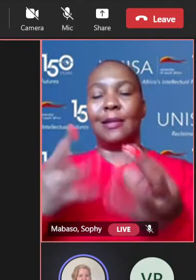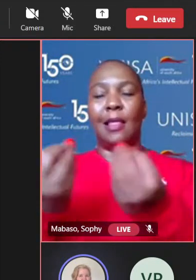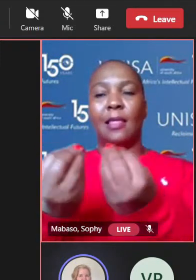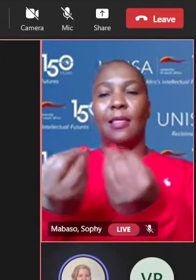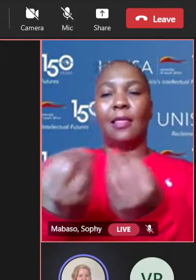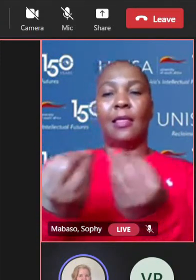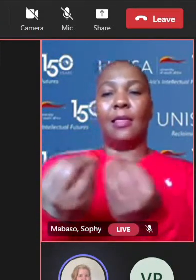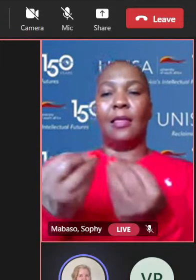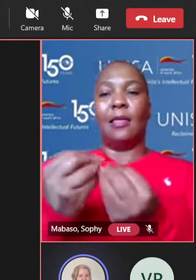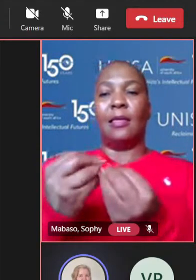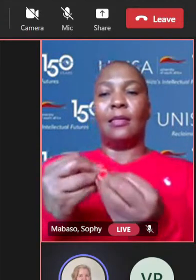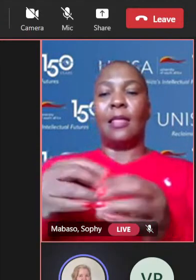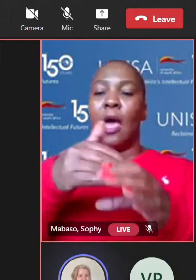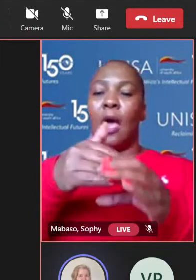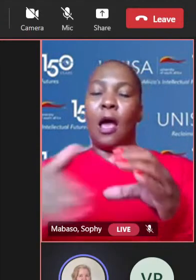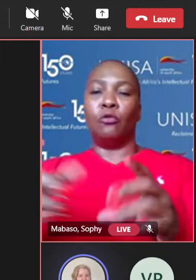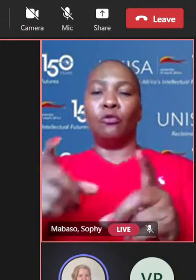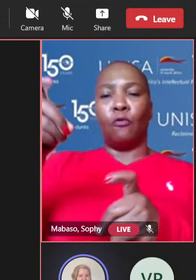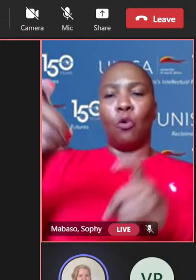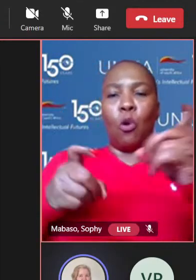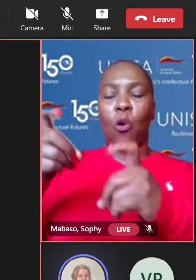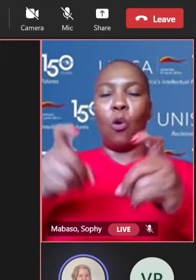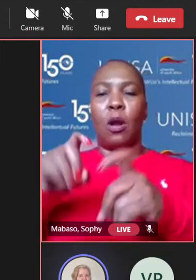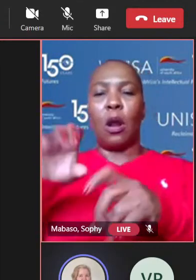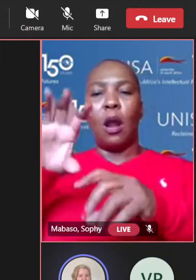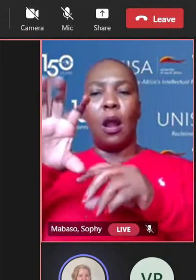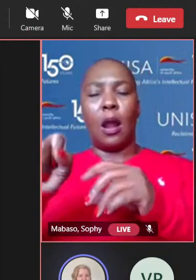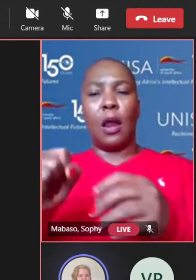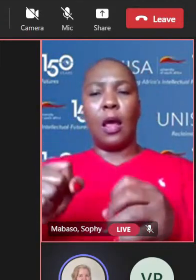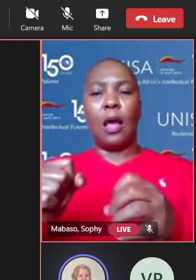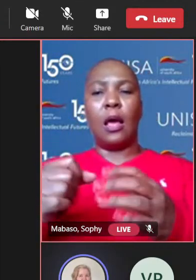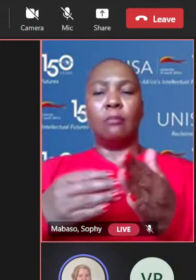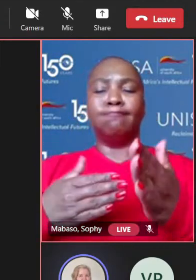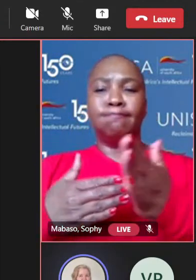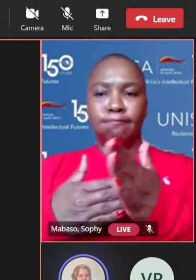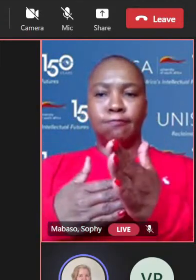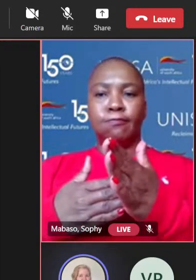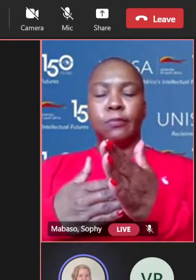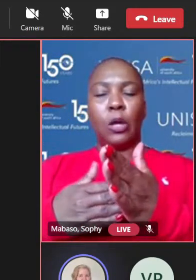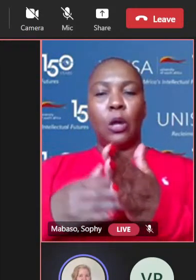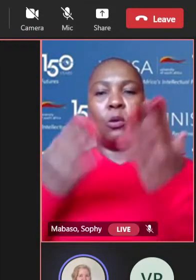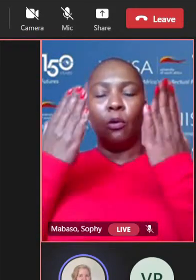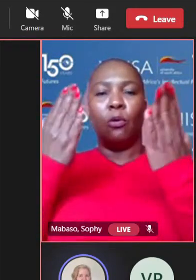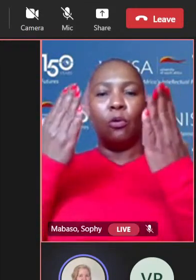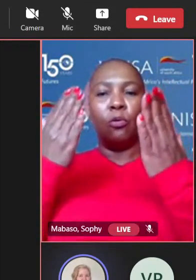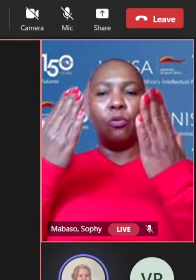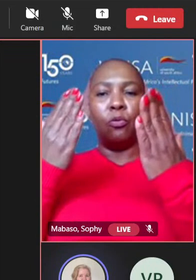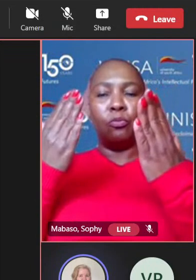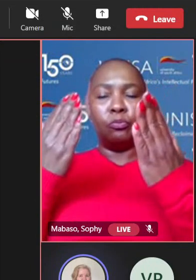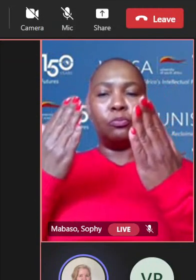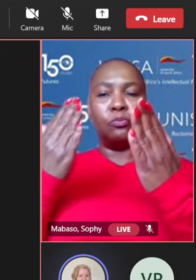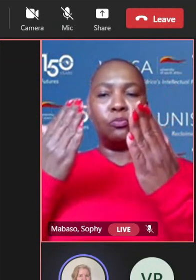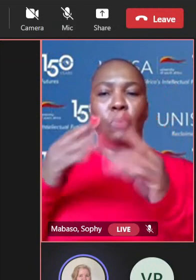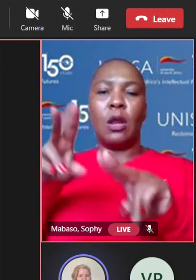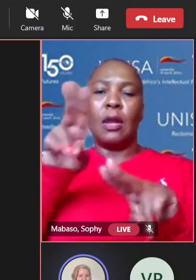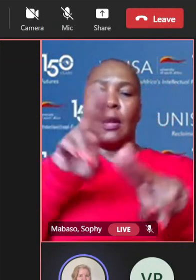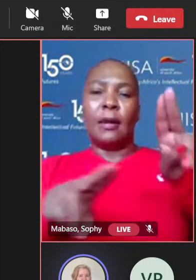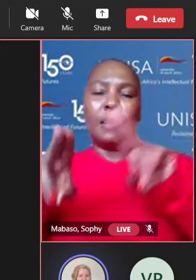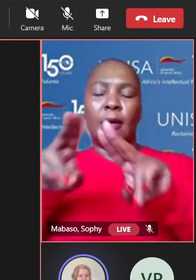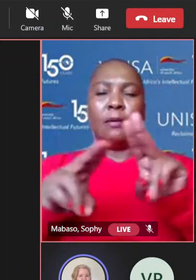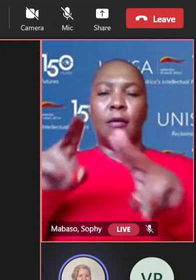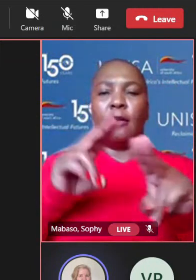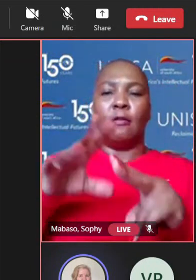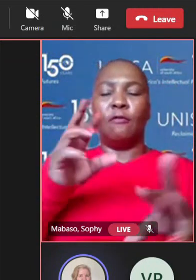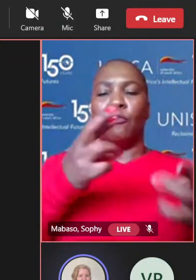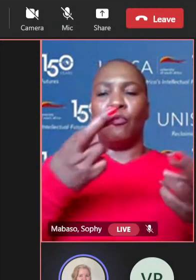of control. If you find yourself stuck in terms of your studies, be proactive, seek out resources and the